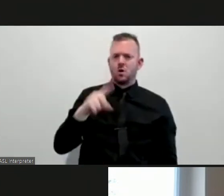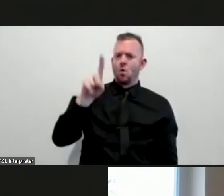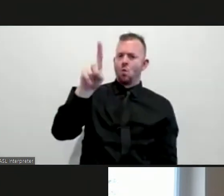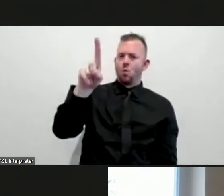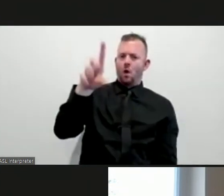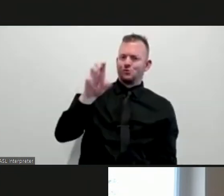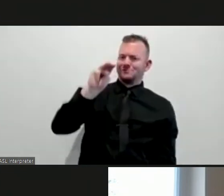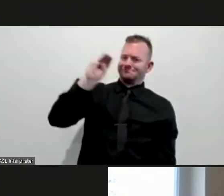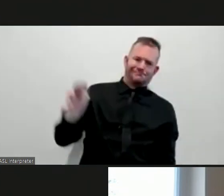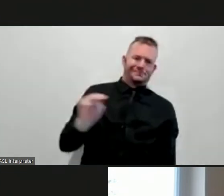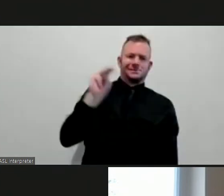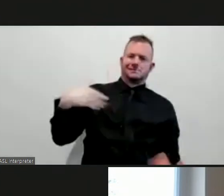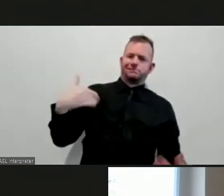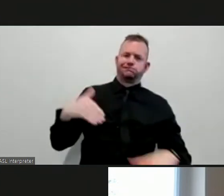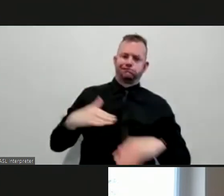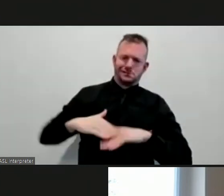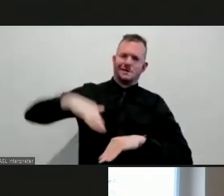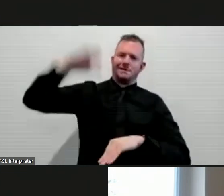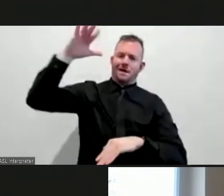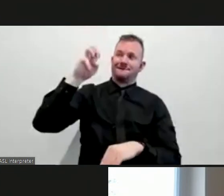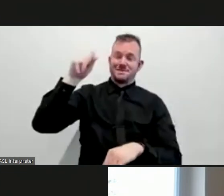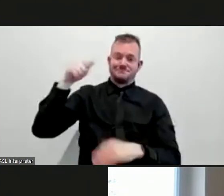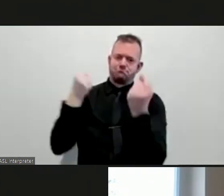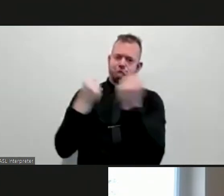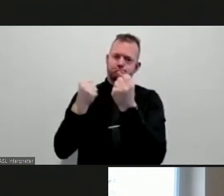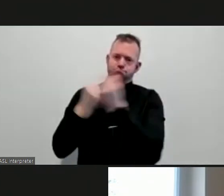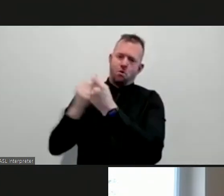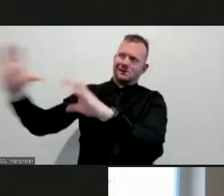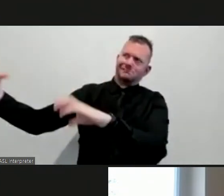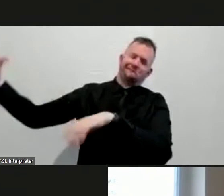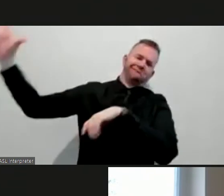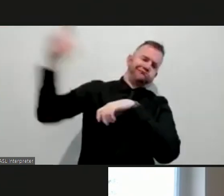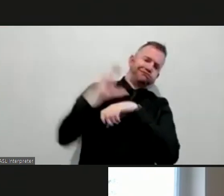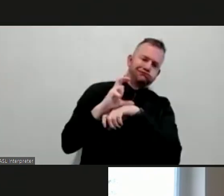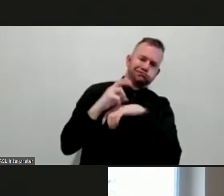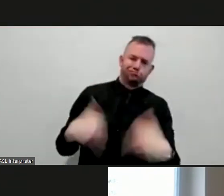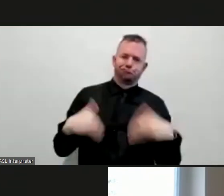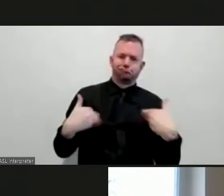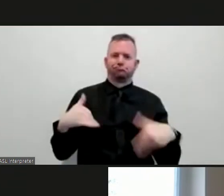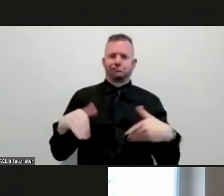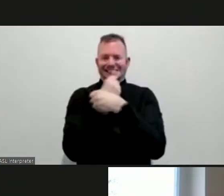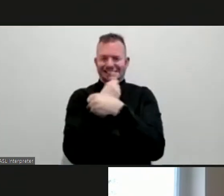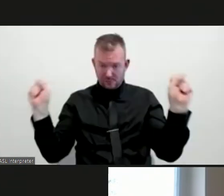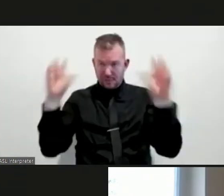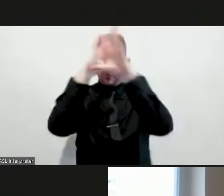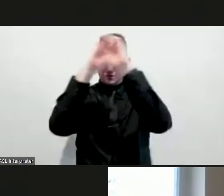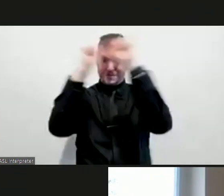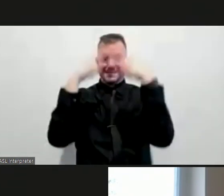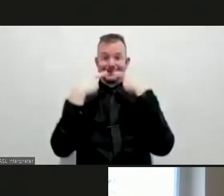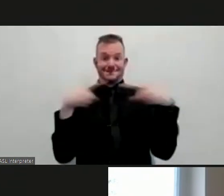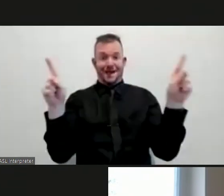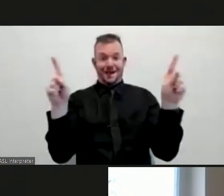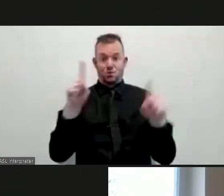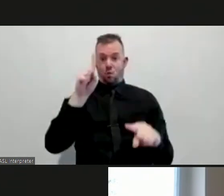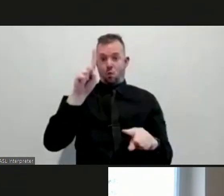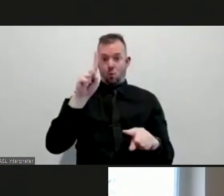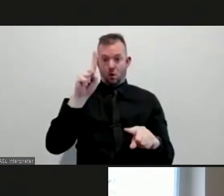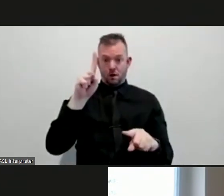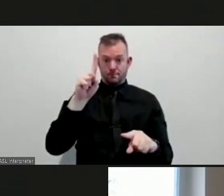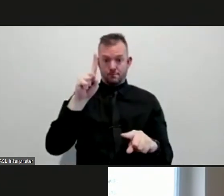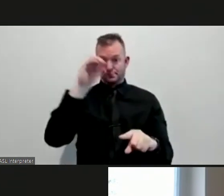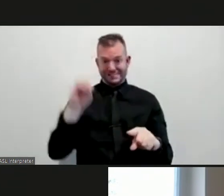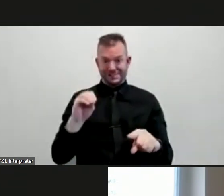right now, the president announced that it's 100% reimbursable. So we're